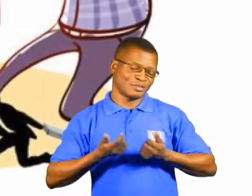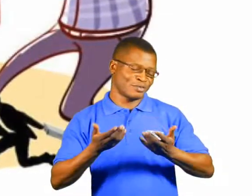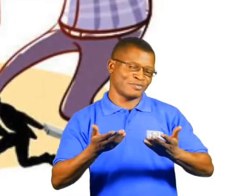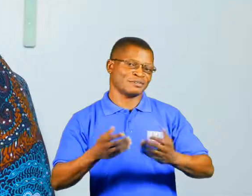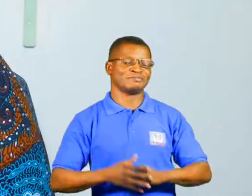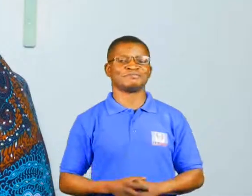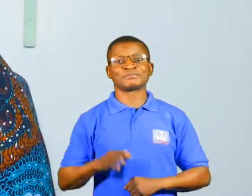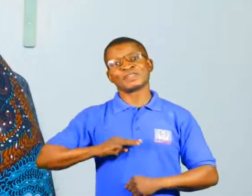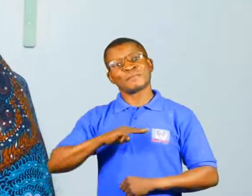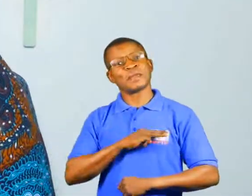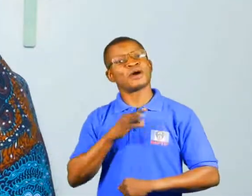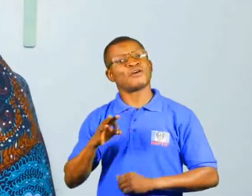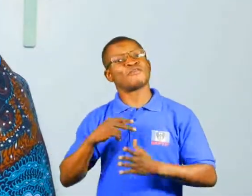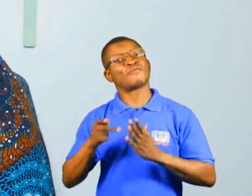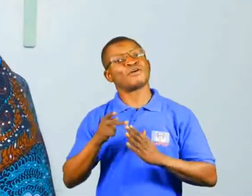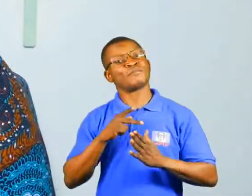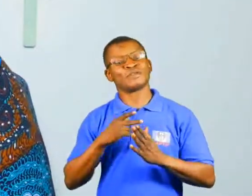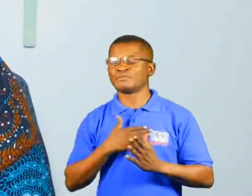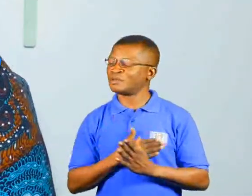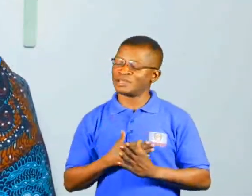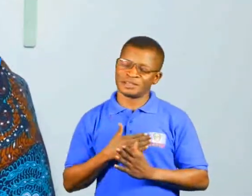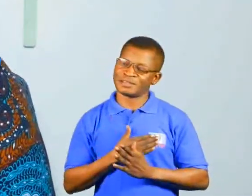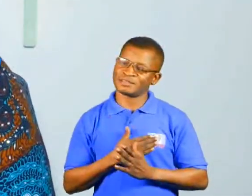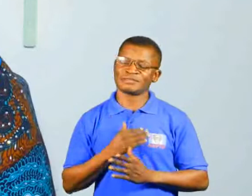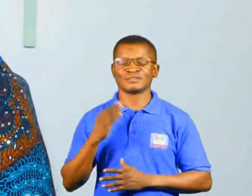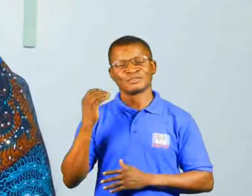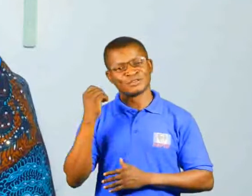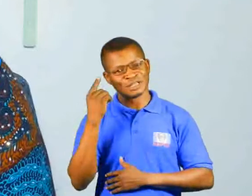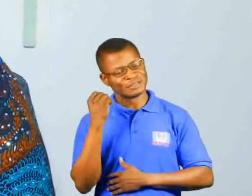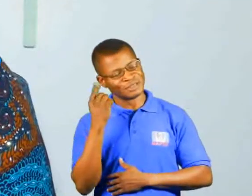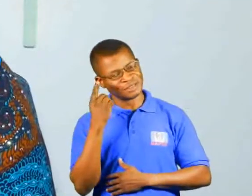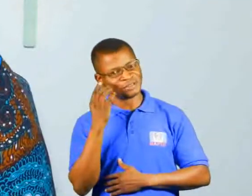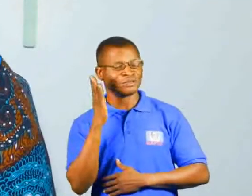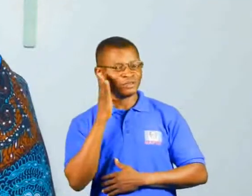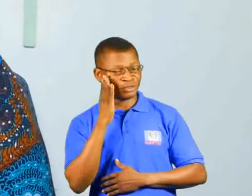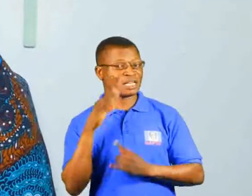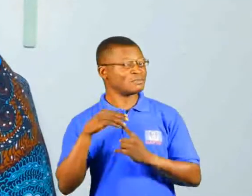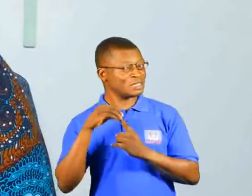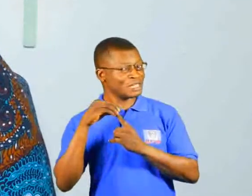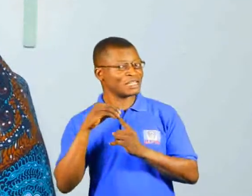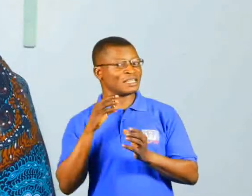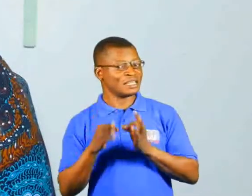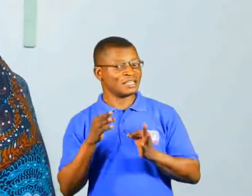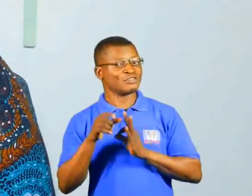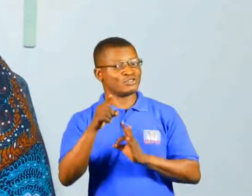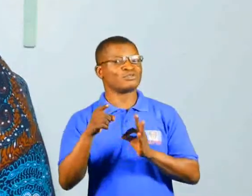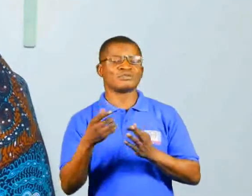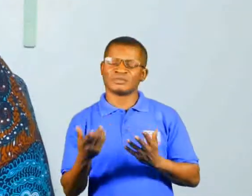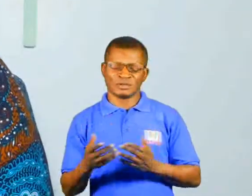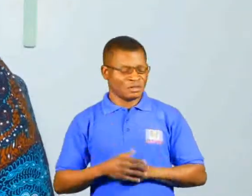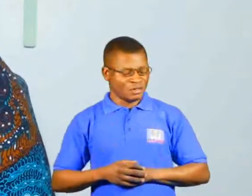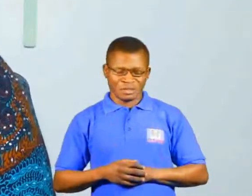offers. Members of the public should please be very, very aware, especially if you are in